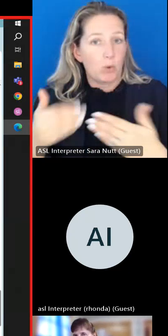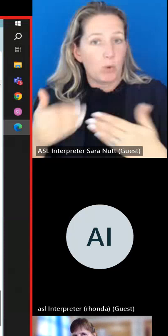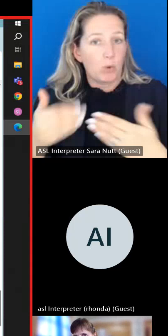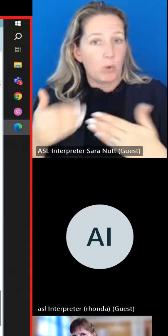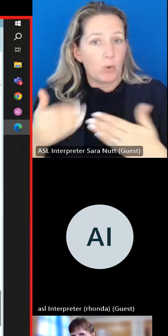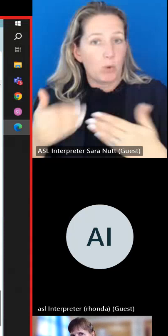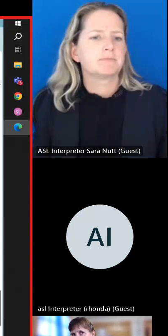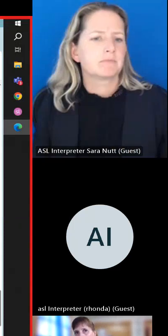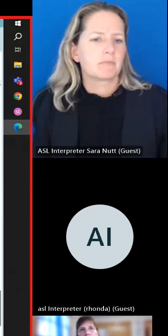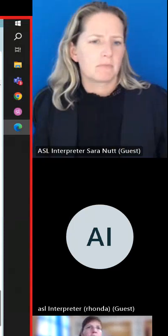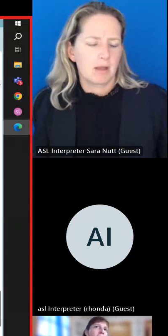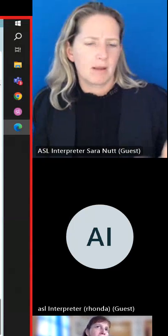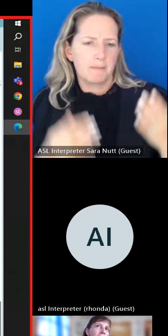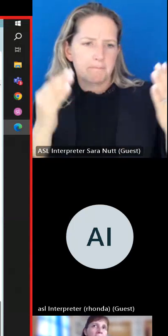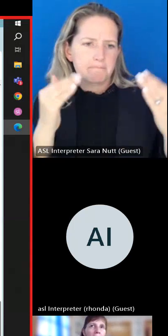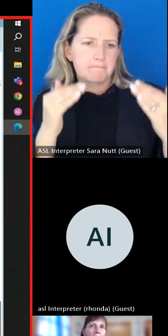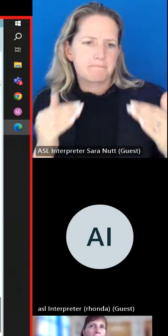And here's an example.